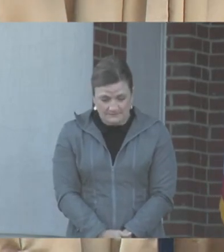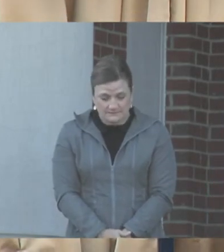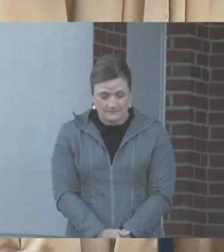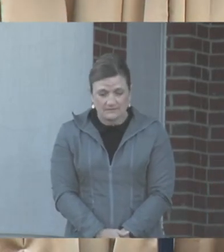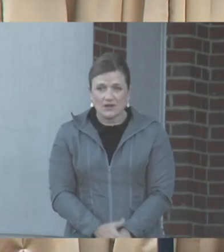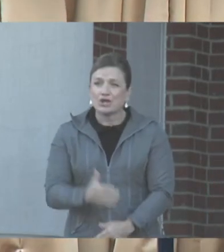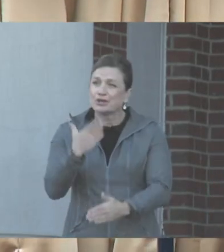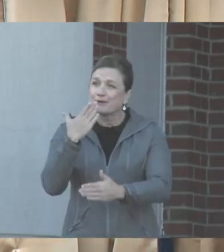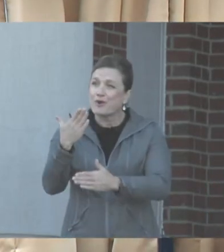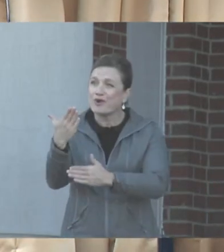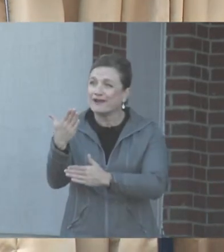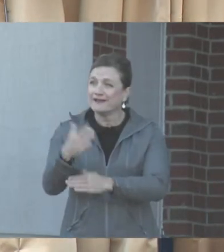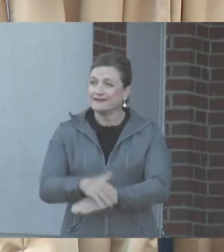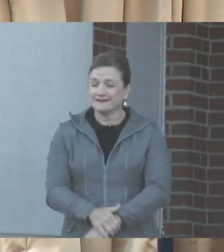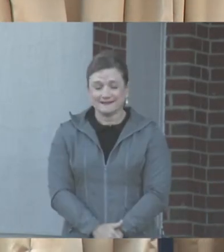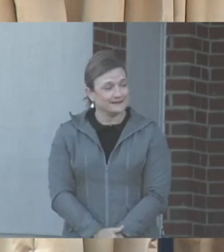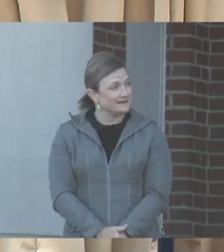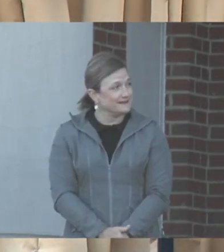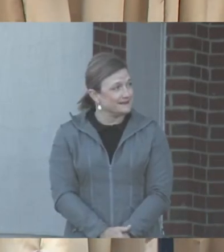Good morning.